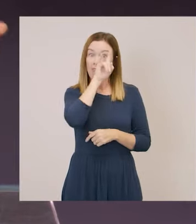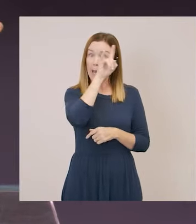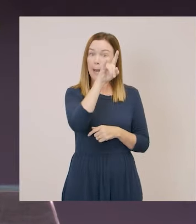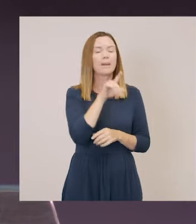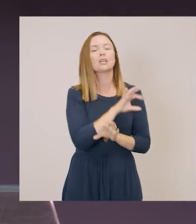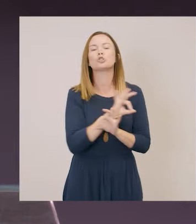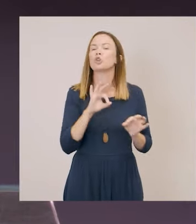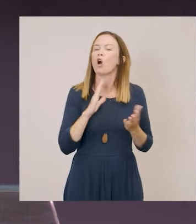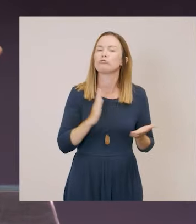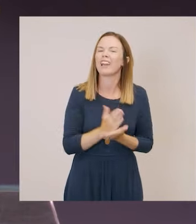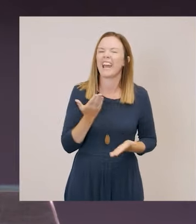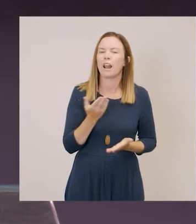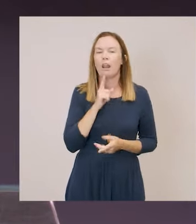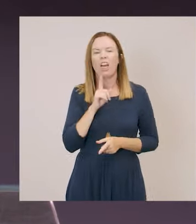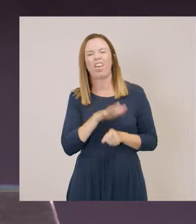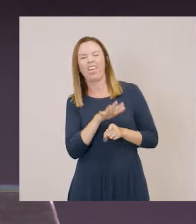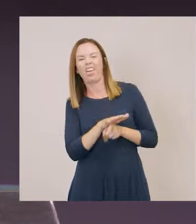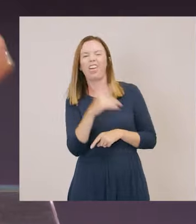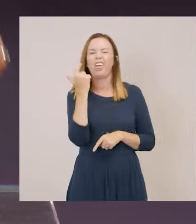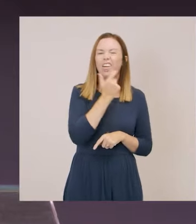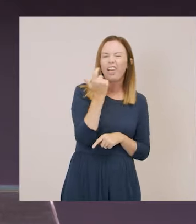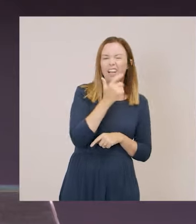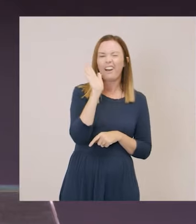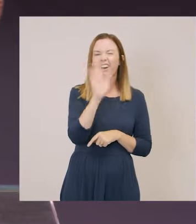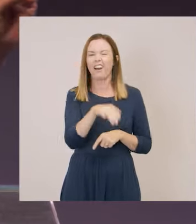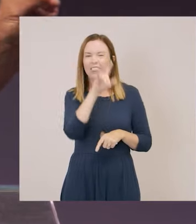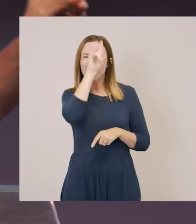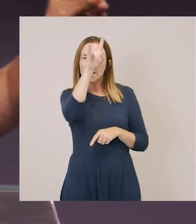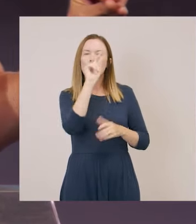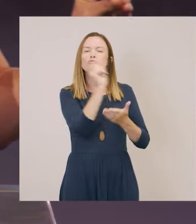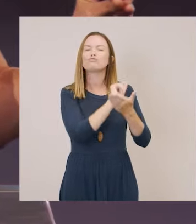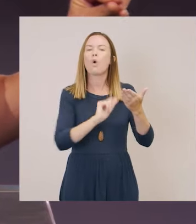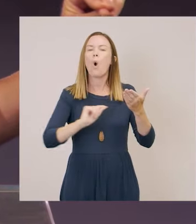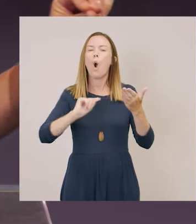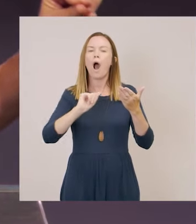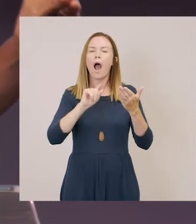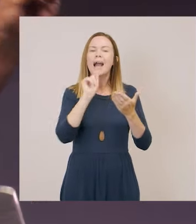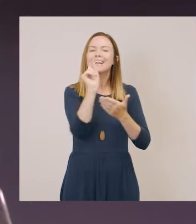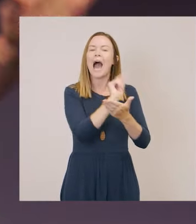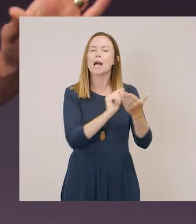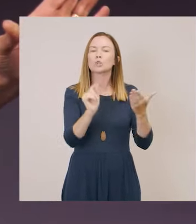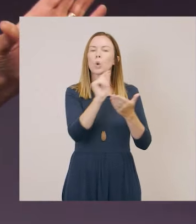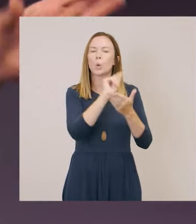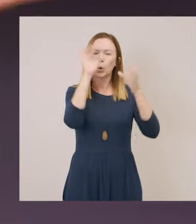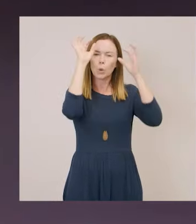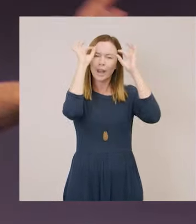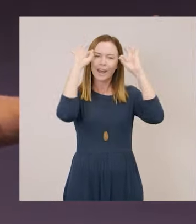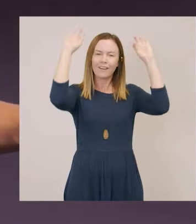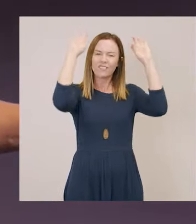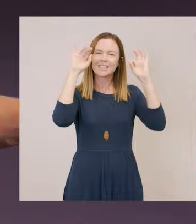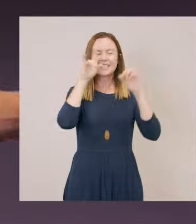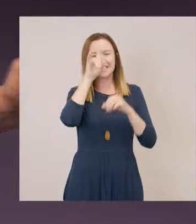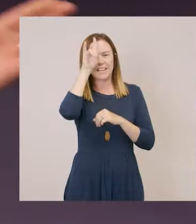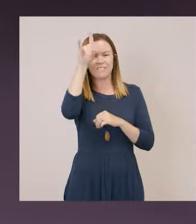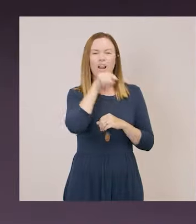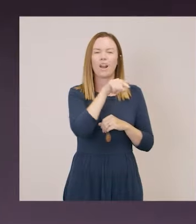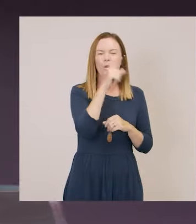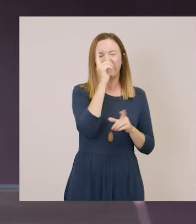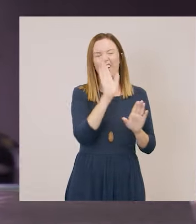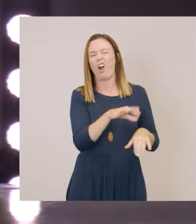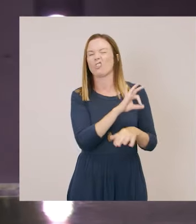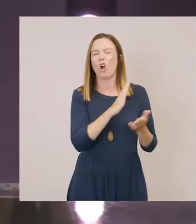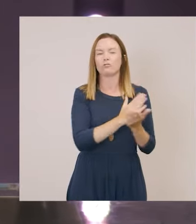as not being real. They kind of make fun of it. We draw cartoon characters of the devil and we don't think he's real. We play it all down. Or we go to